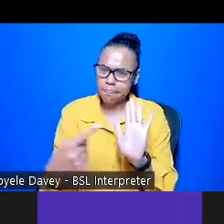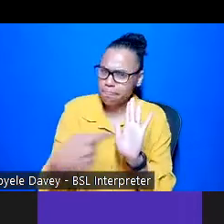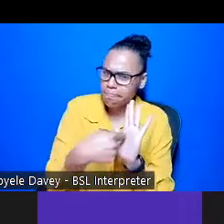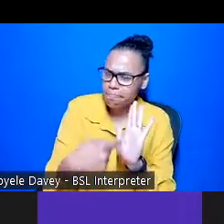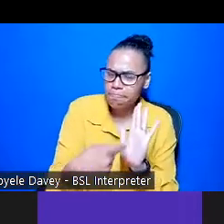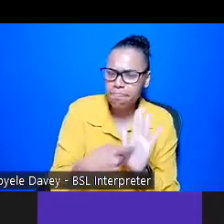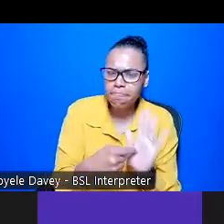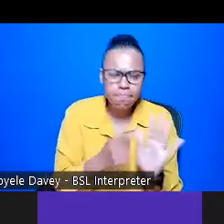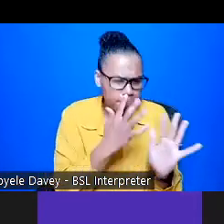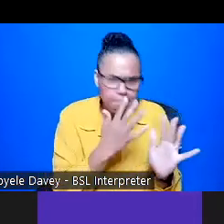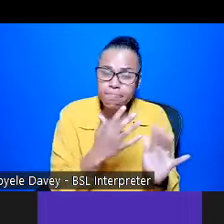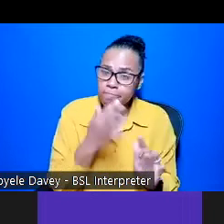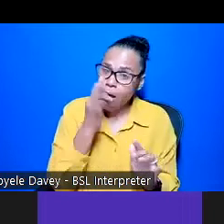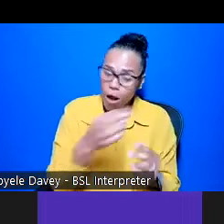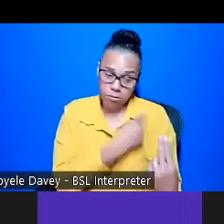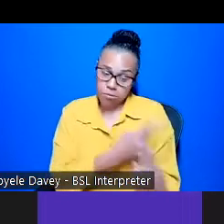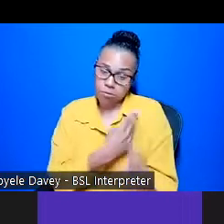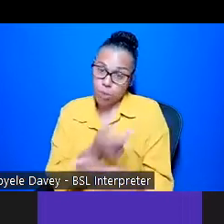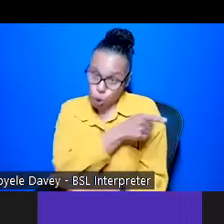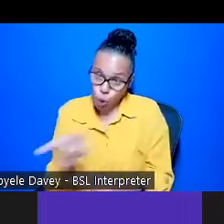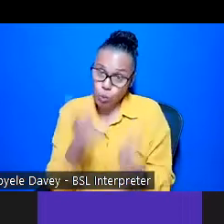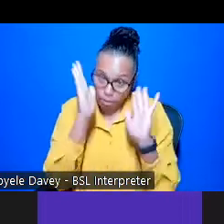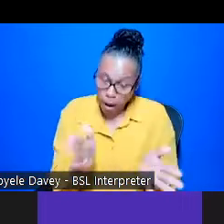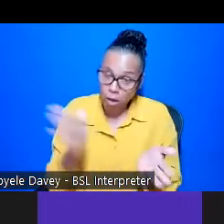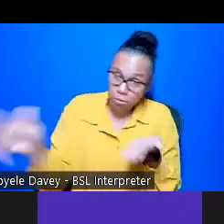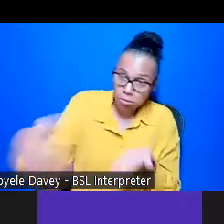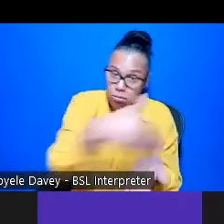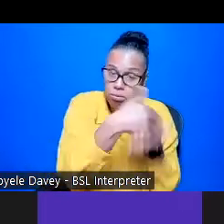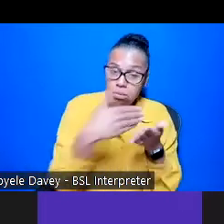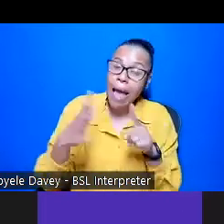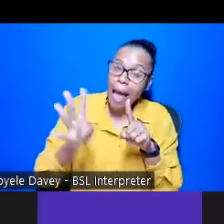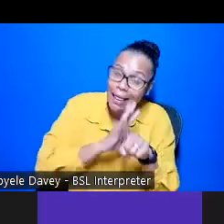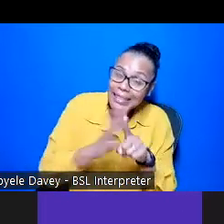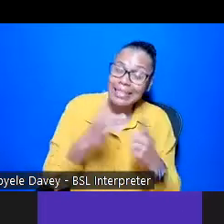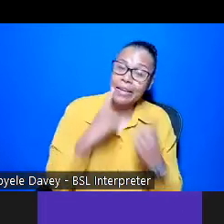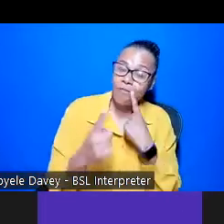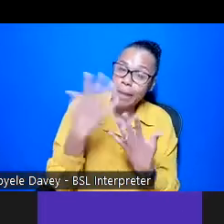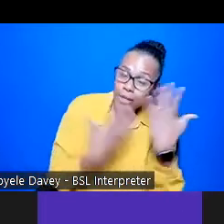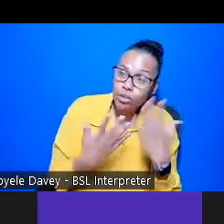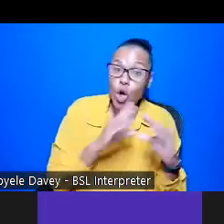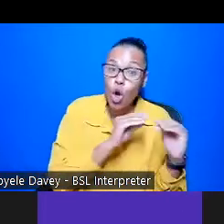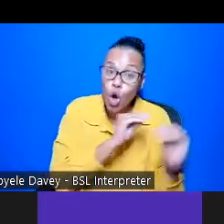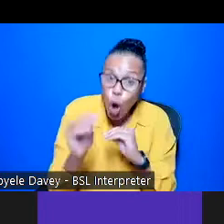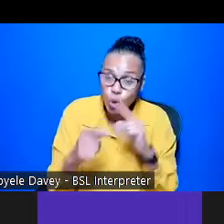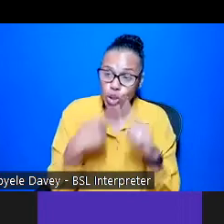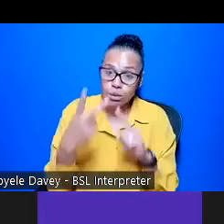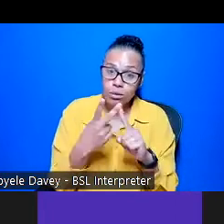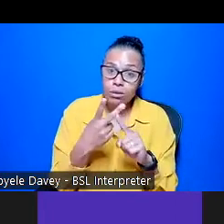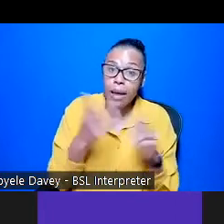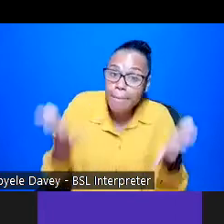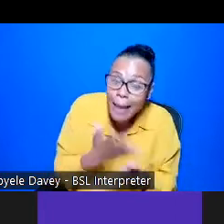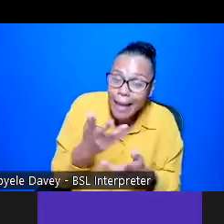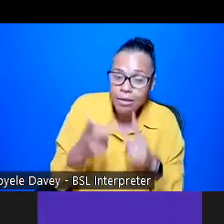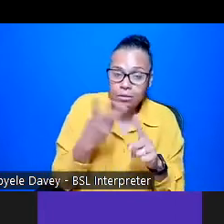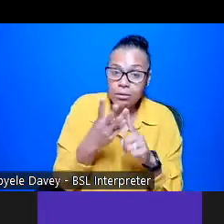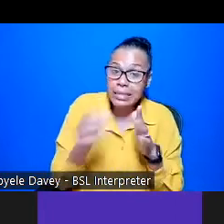organisations with ensuring that they collect ethnicity data for coaches, players, senior staff, and board